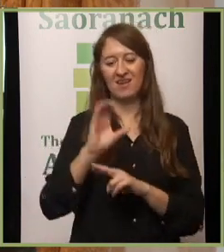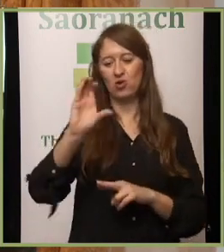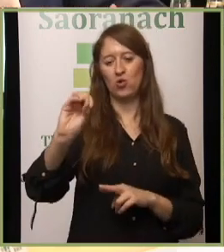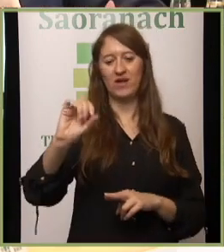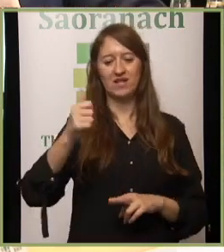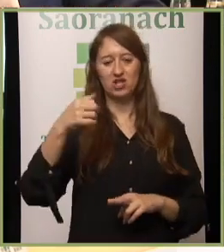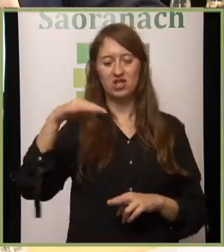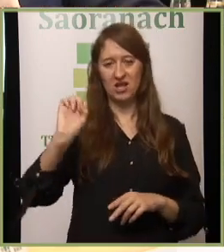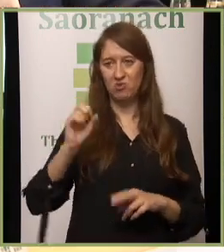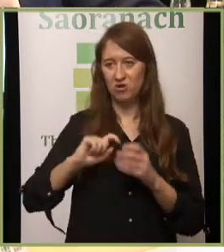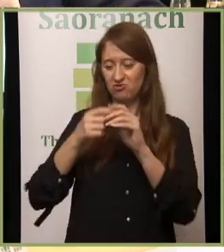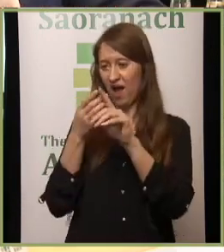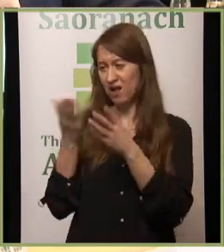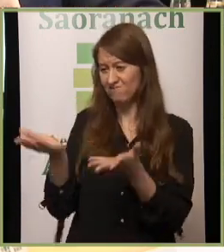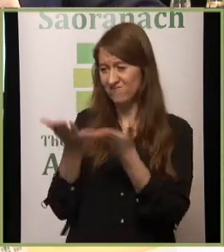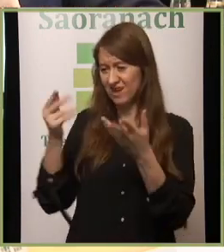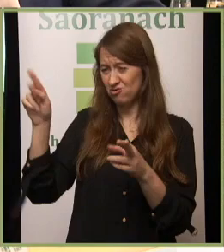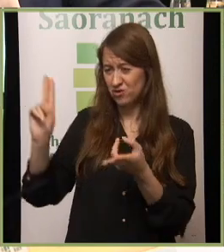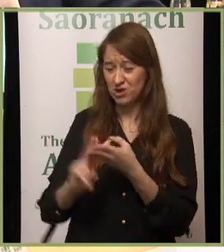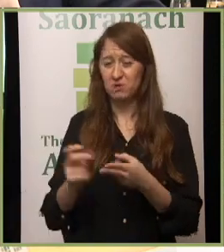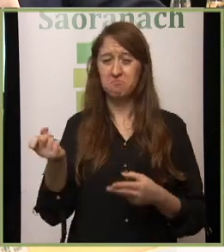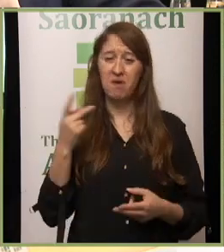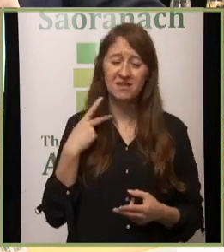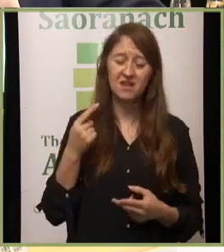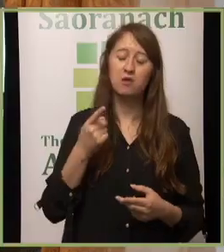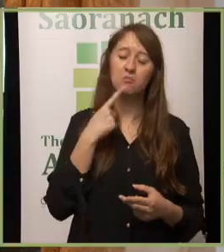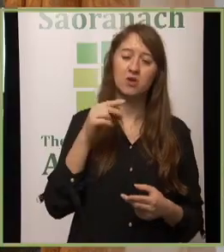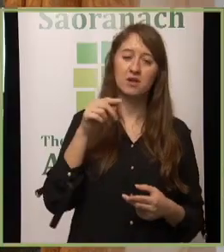and pesticides and so on. And so the use of pesticides is a